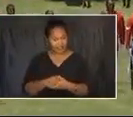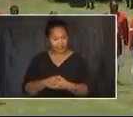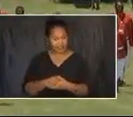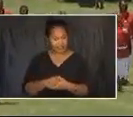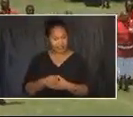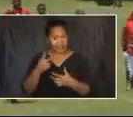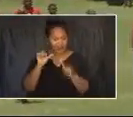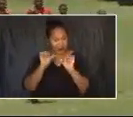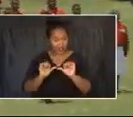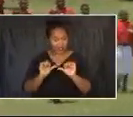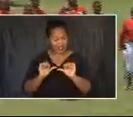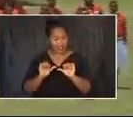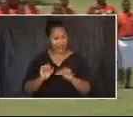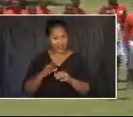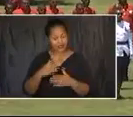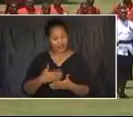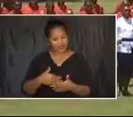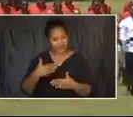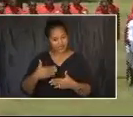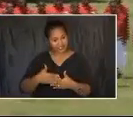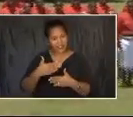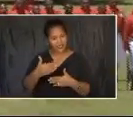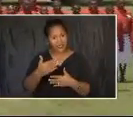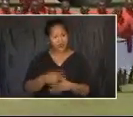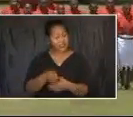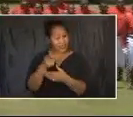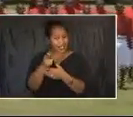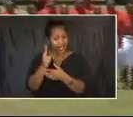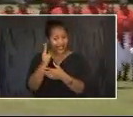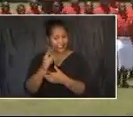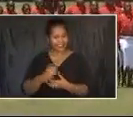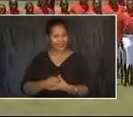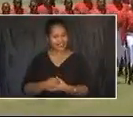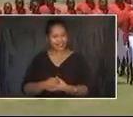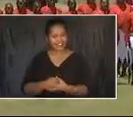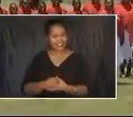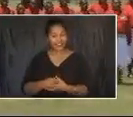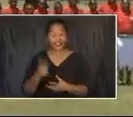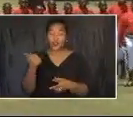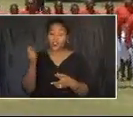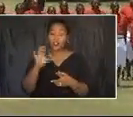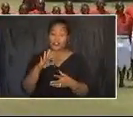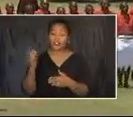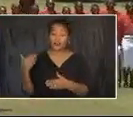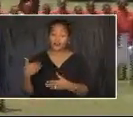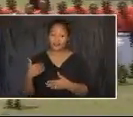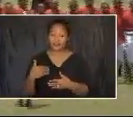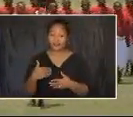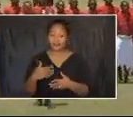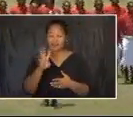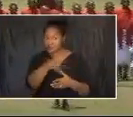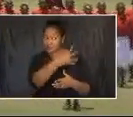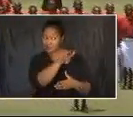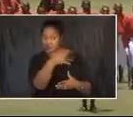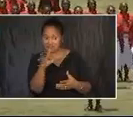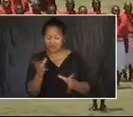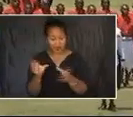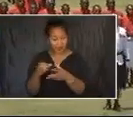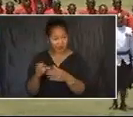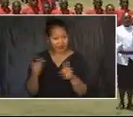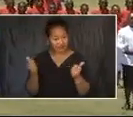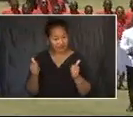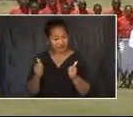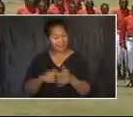His Excellency the President proceeding to the gun batteries, where he has already made the inspection of the detachments of